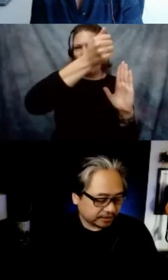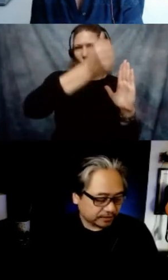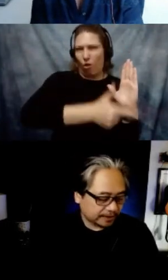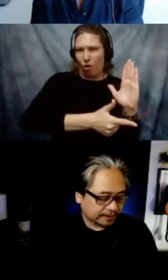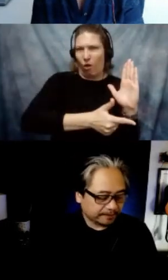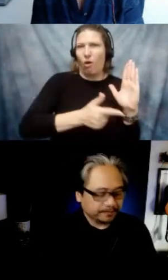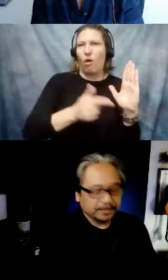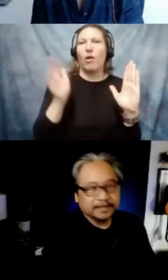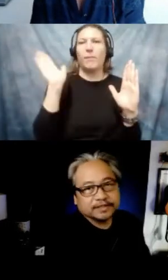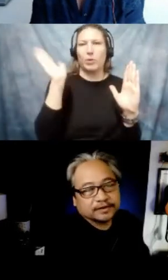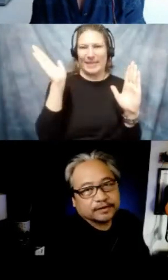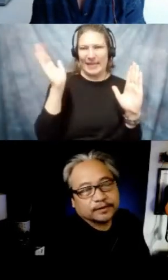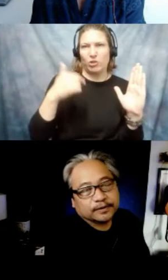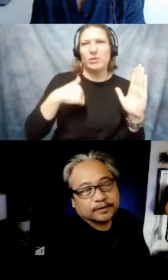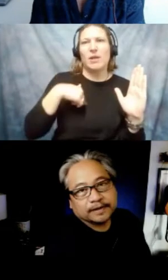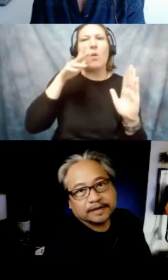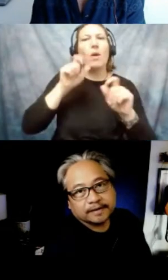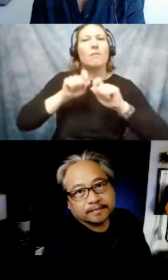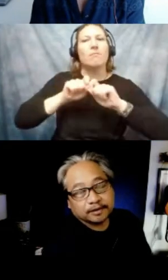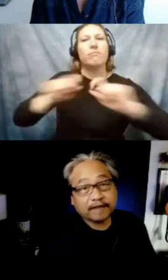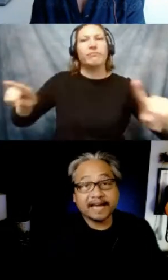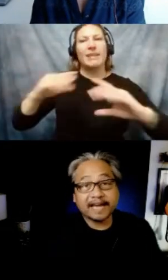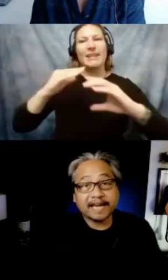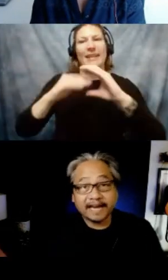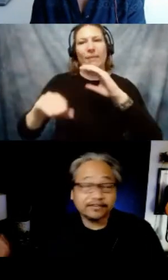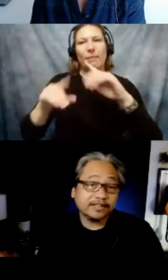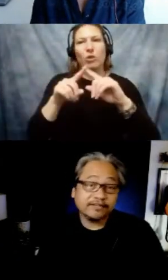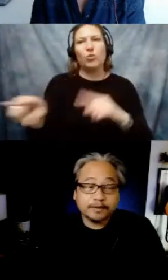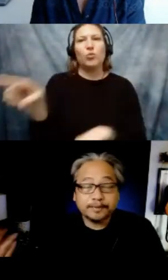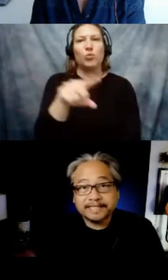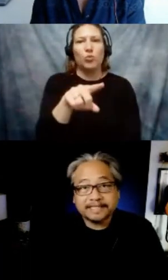the event completes. Give me a little time to sort through that stuff.